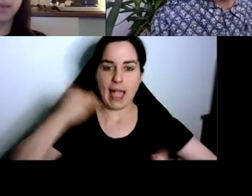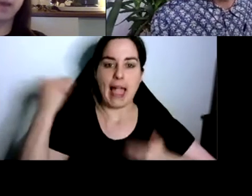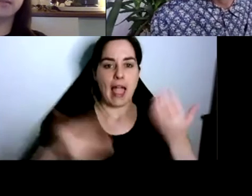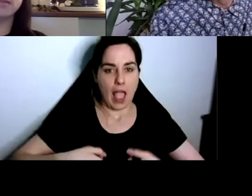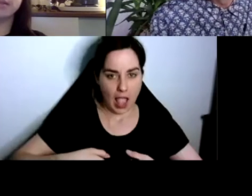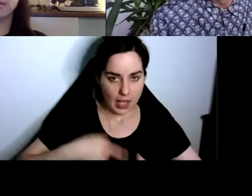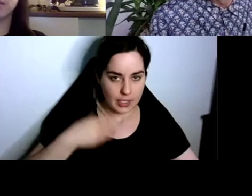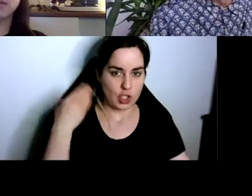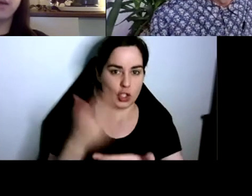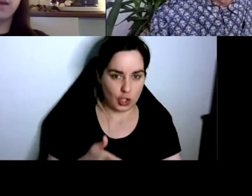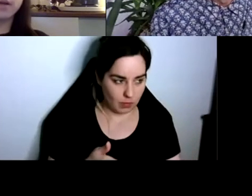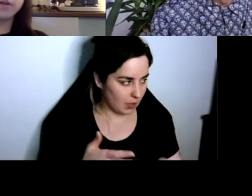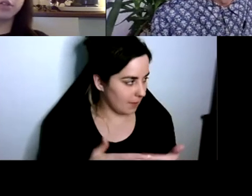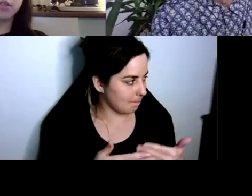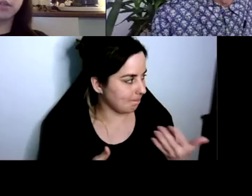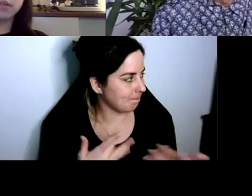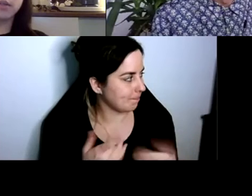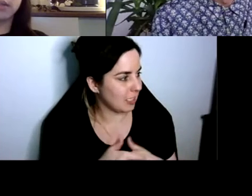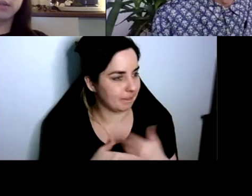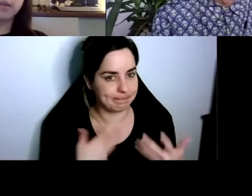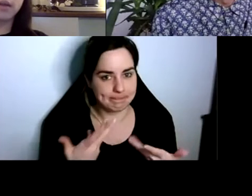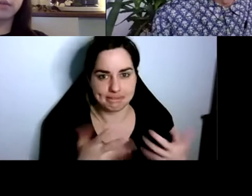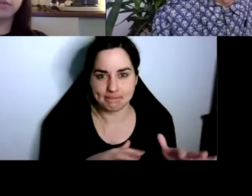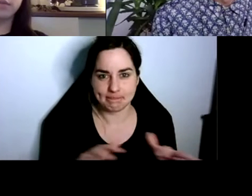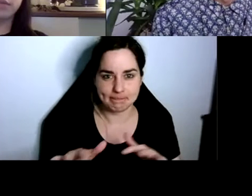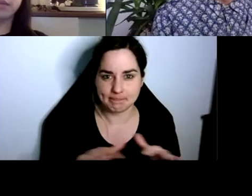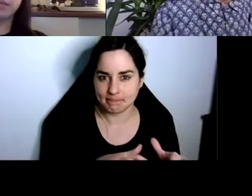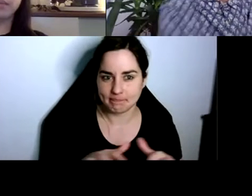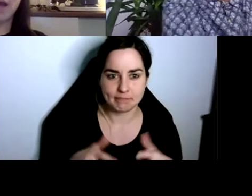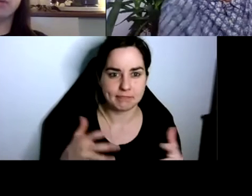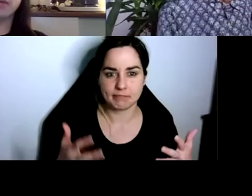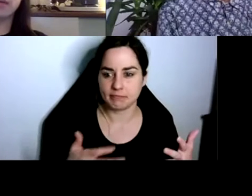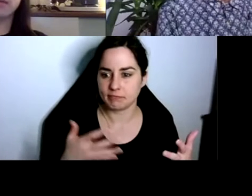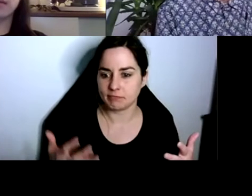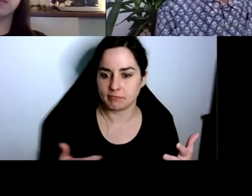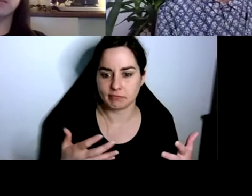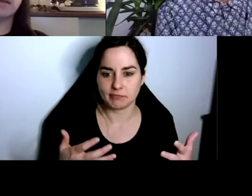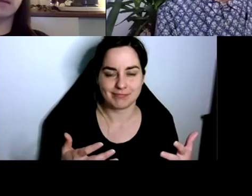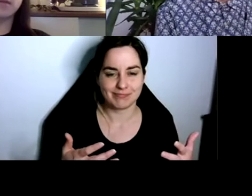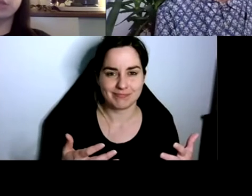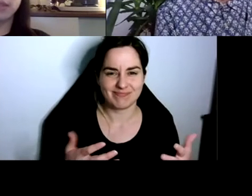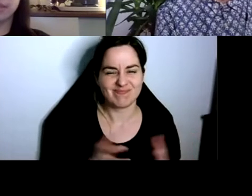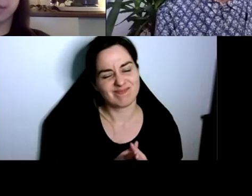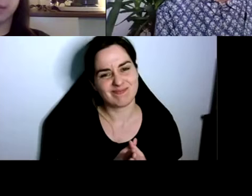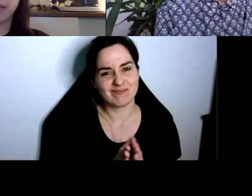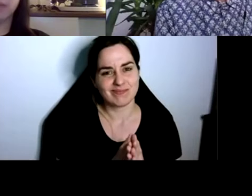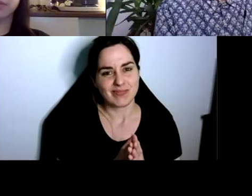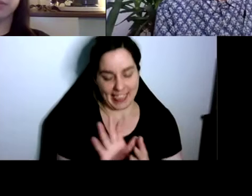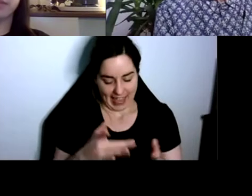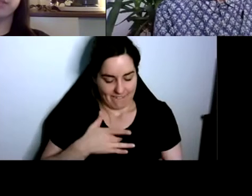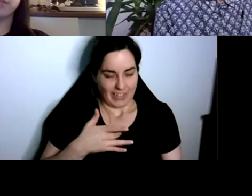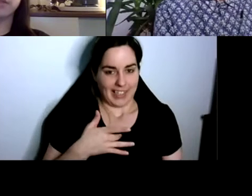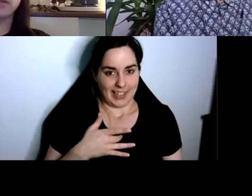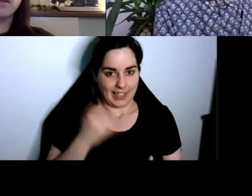comes up and there's this energy, this kind of real power that electricity, right, that